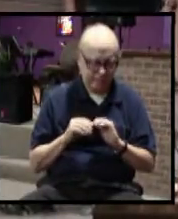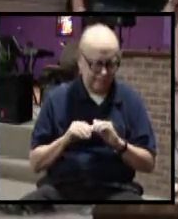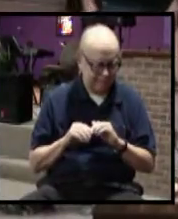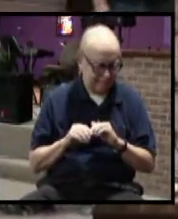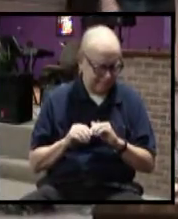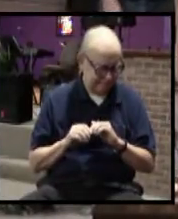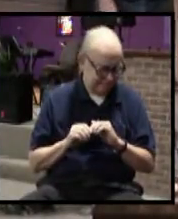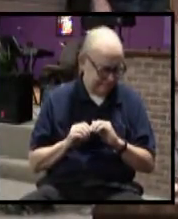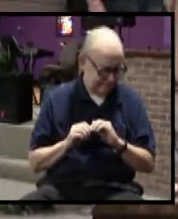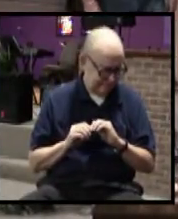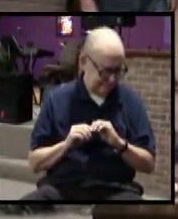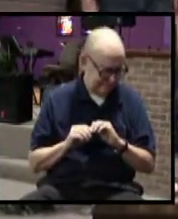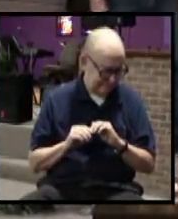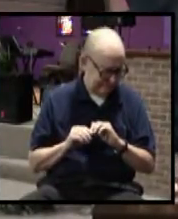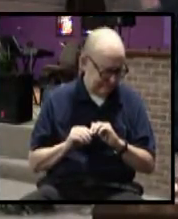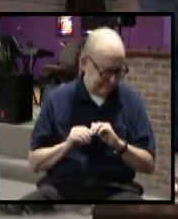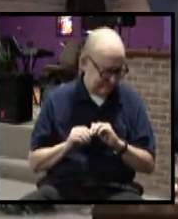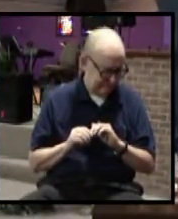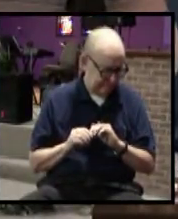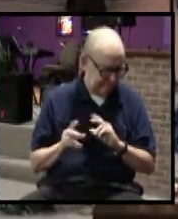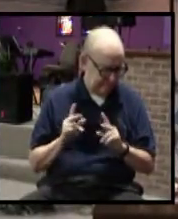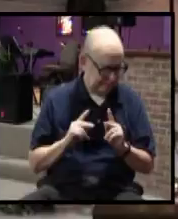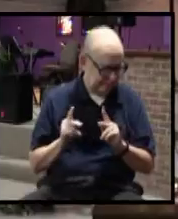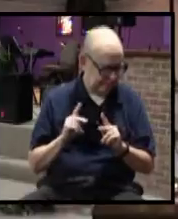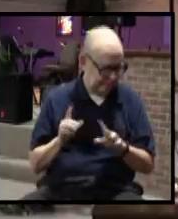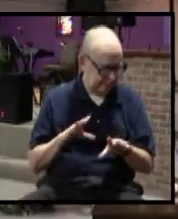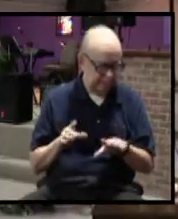Let me get you something to wear.